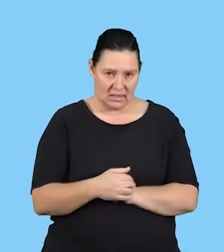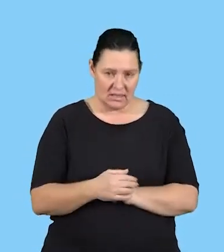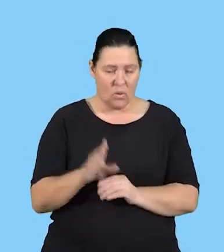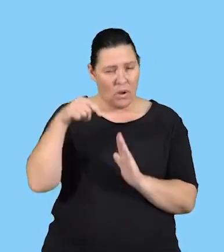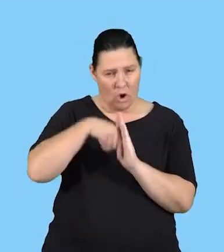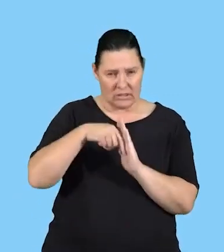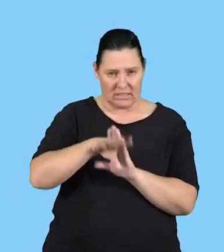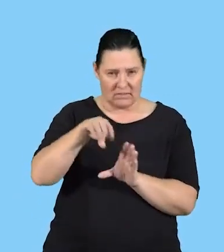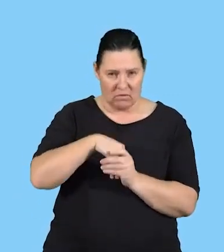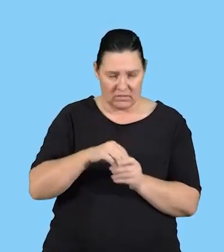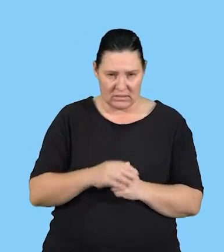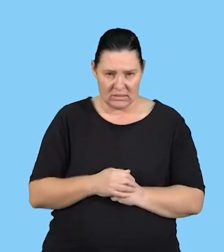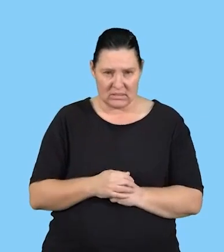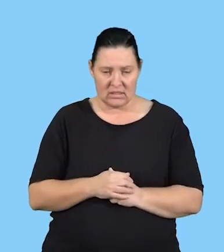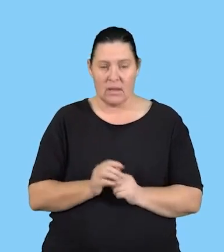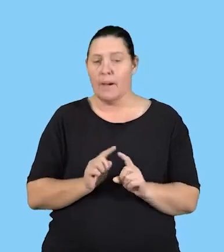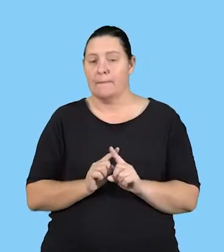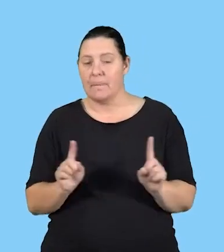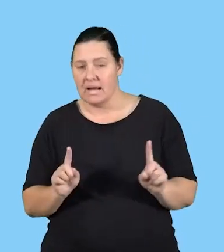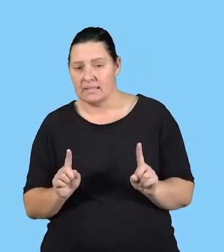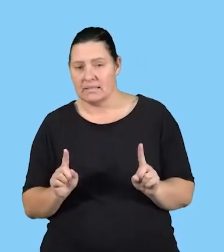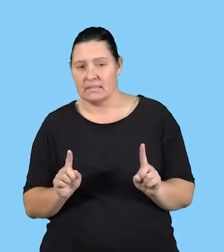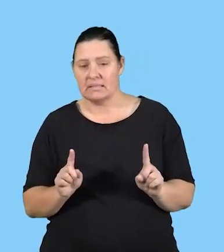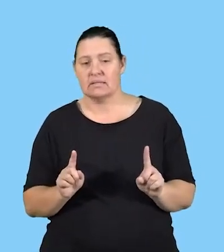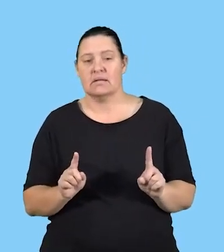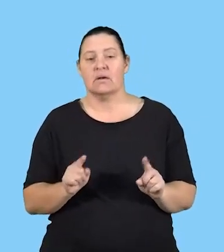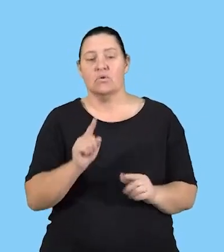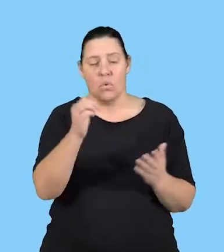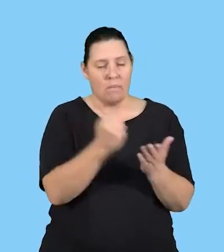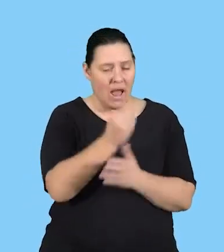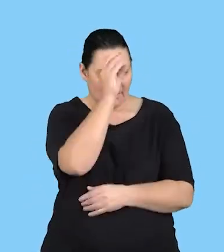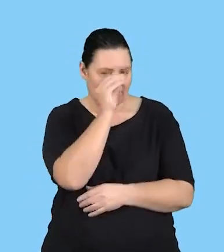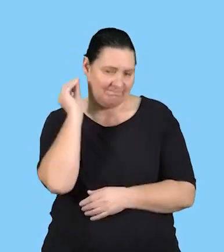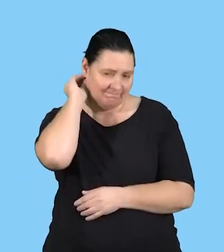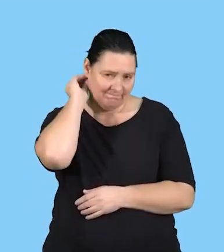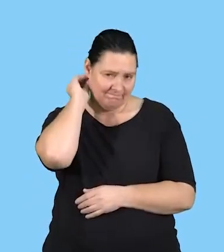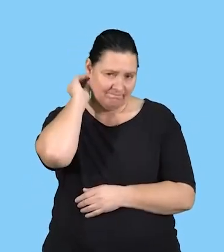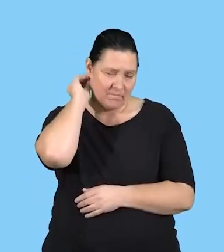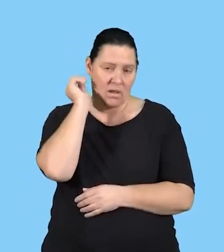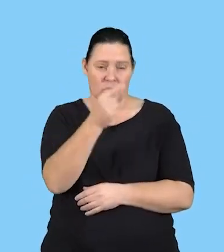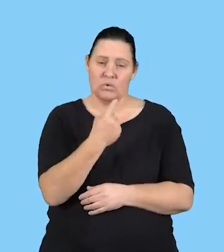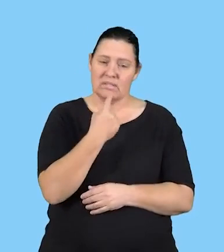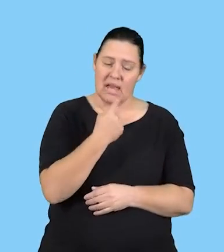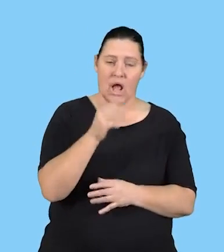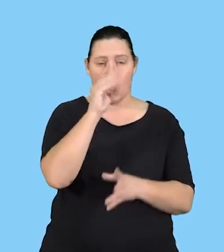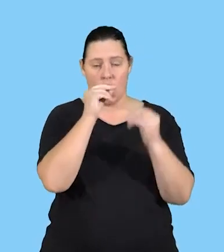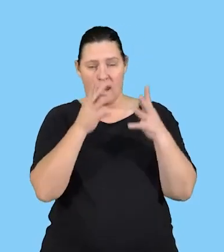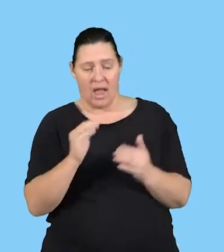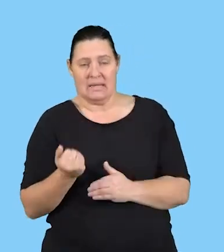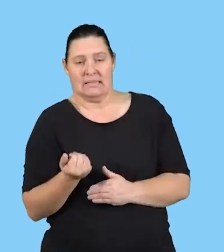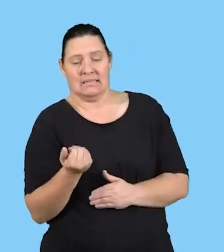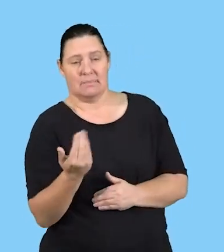context. However, colleagues, you need to note that if you have said learners must